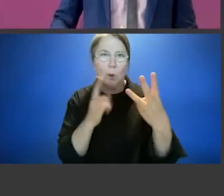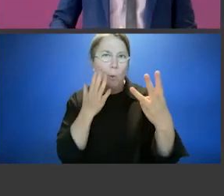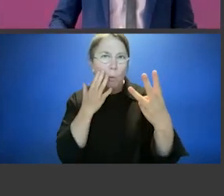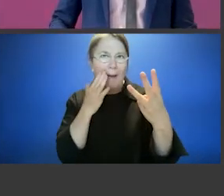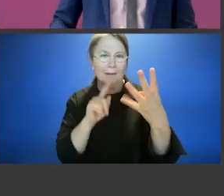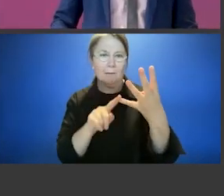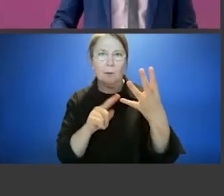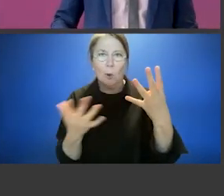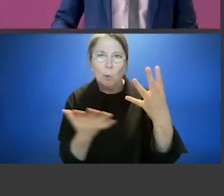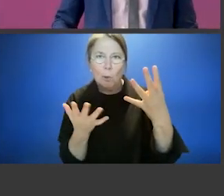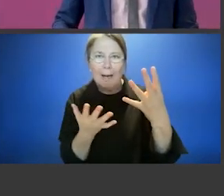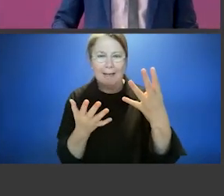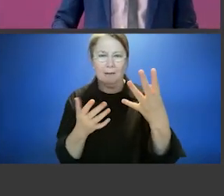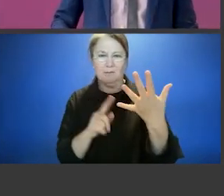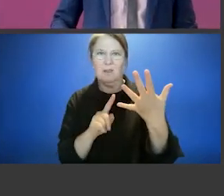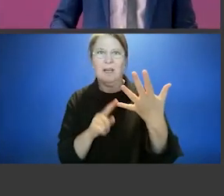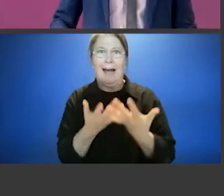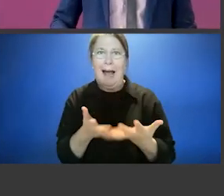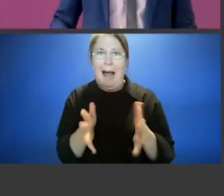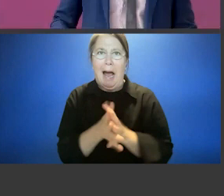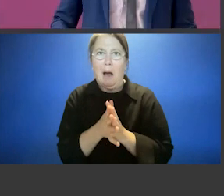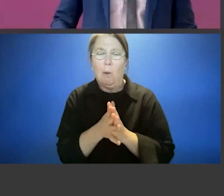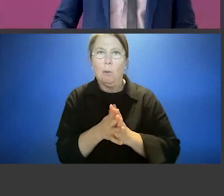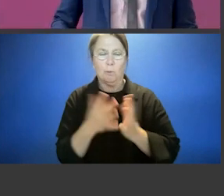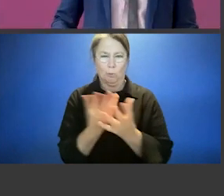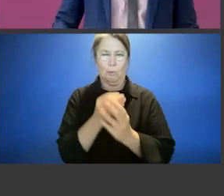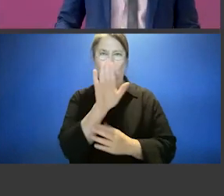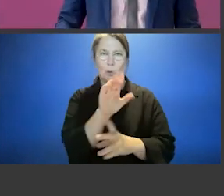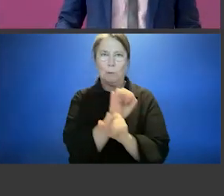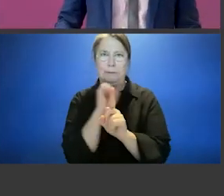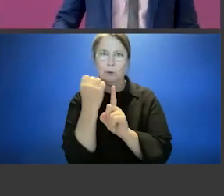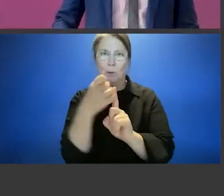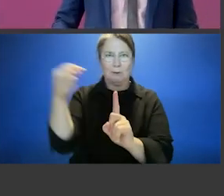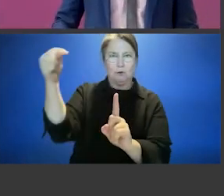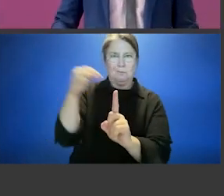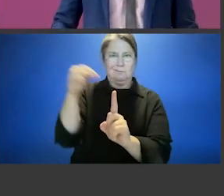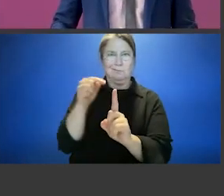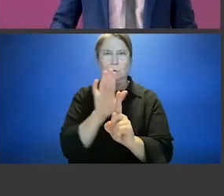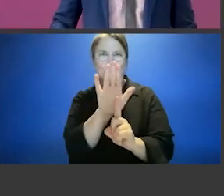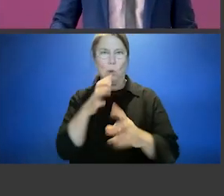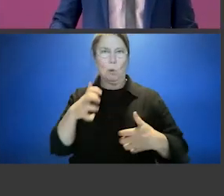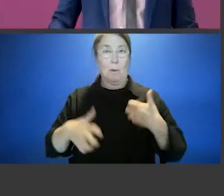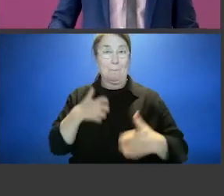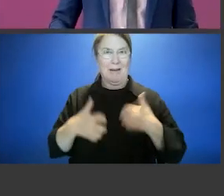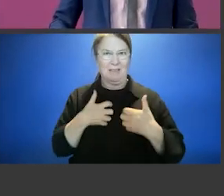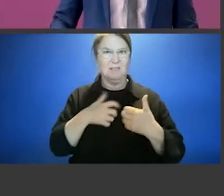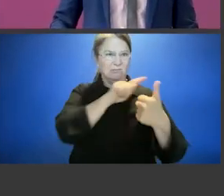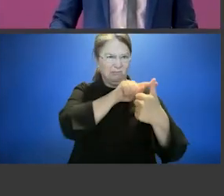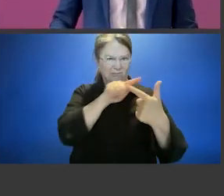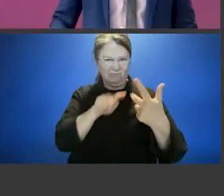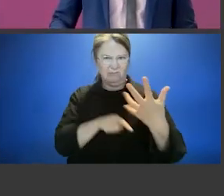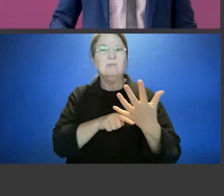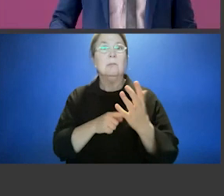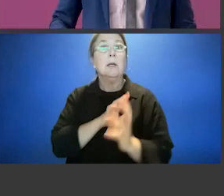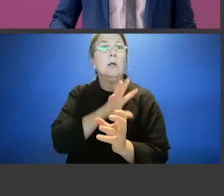factors that surround the incidents and circumstances that are related to your complaint. It's also important